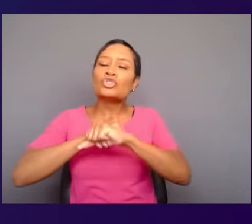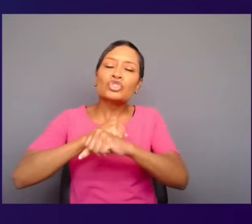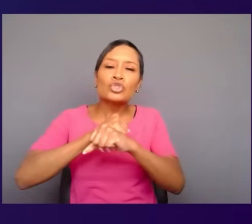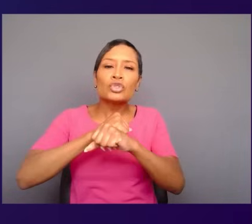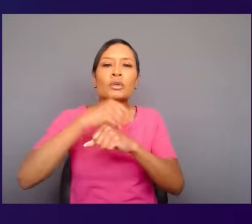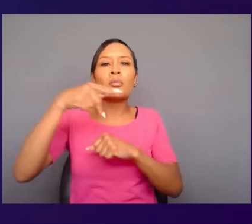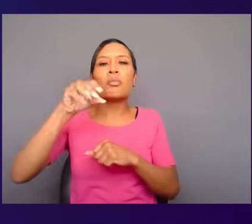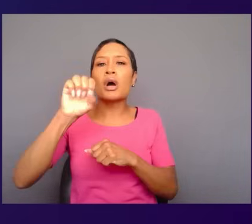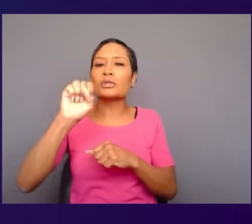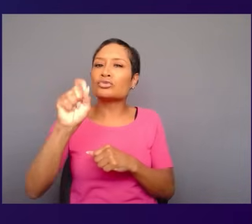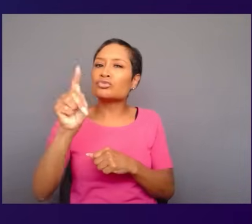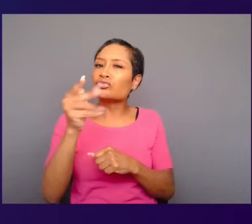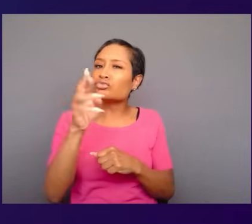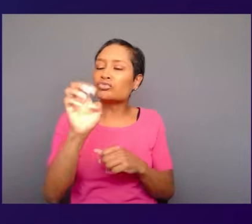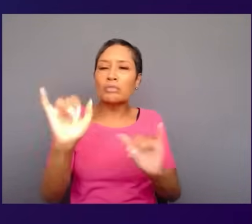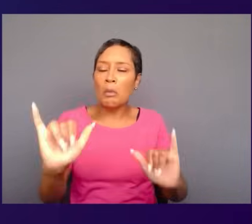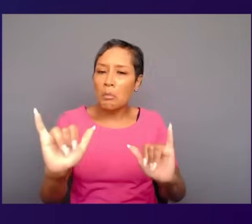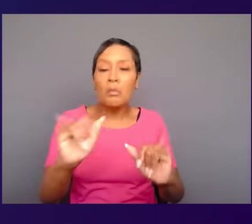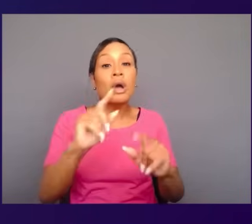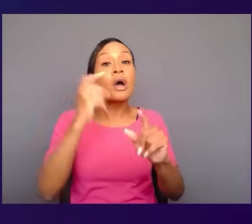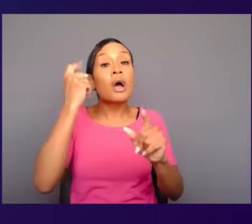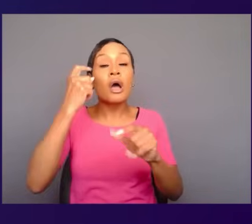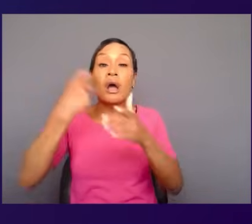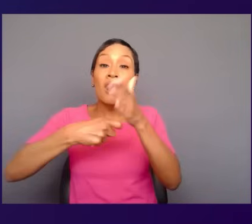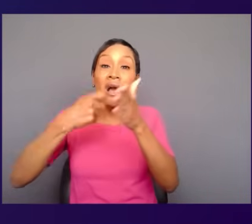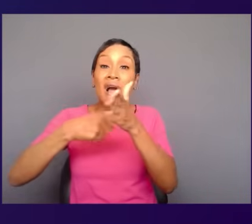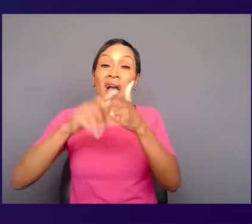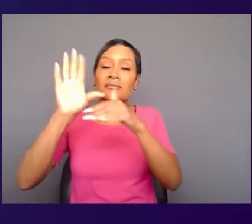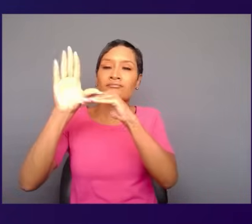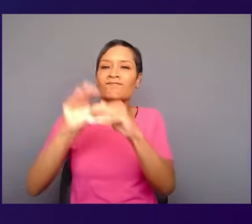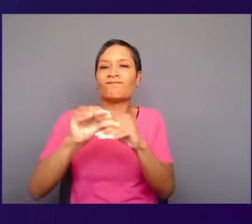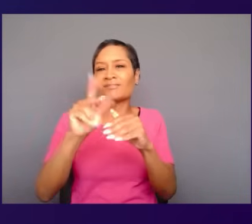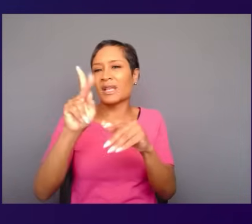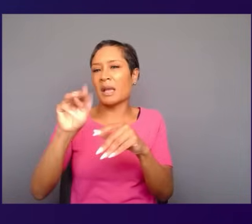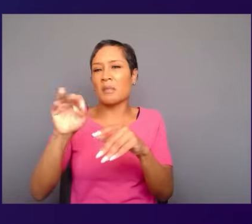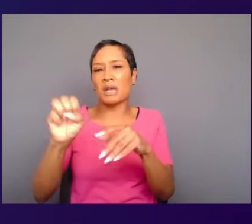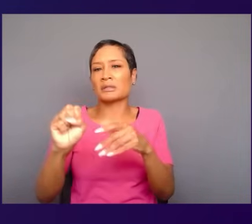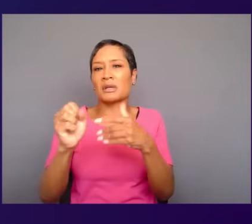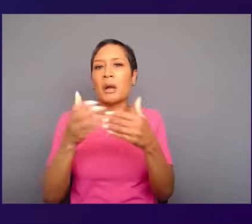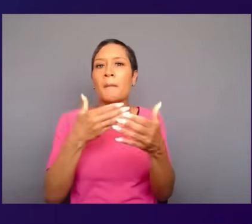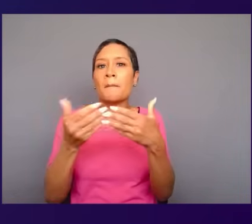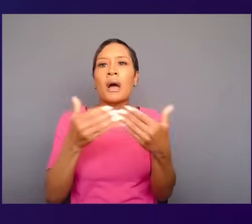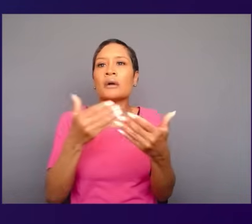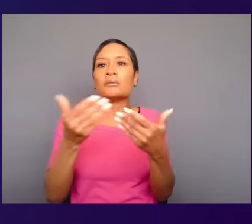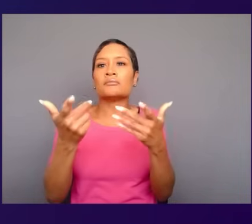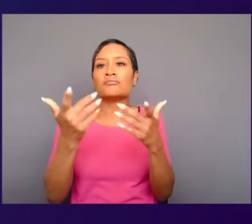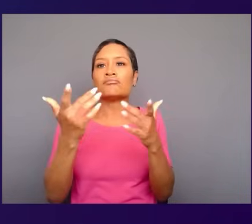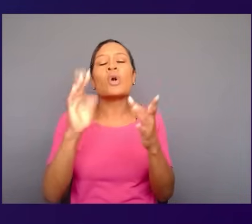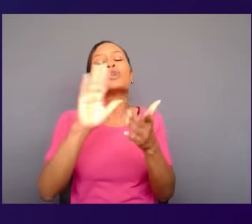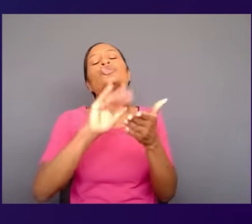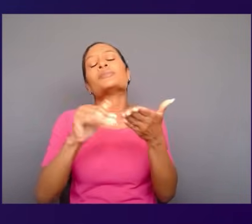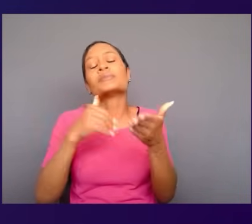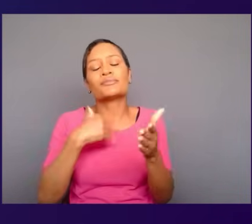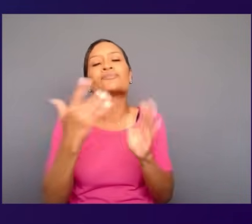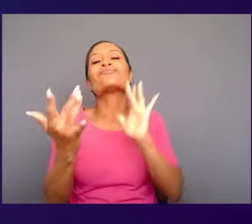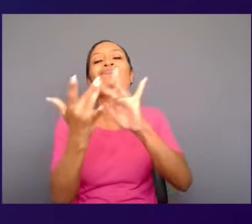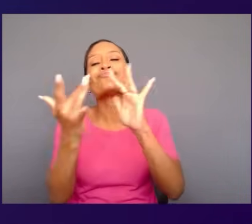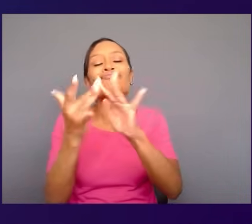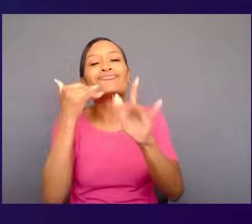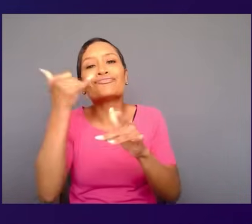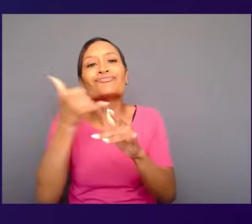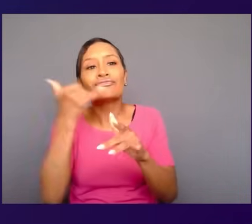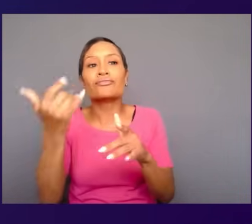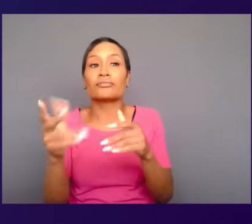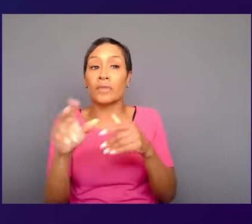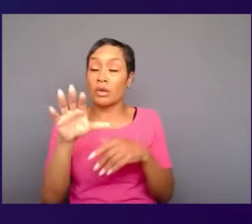want, while also reducing cost to KMS, like the number of calls you make. Customers saved over $80 million